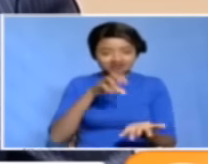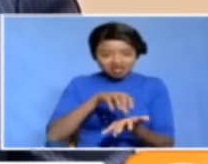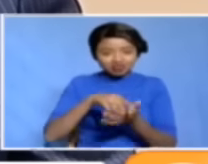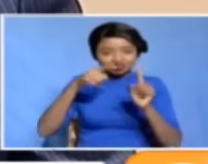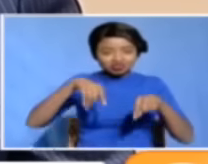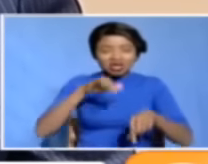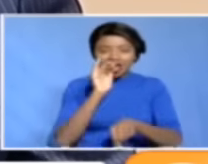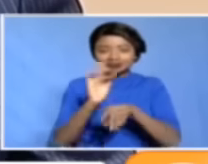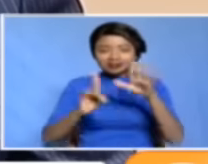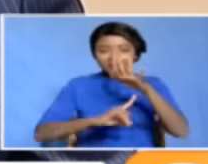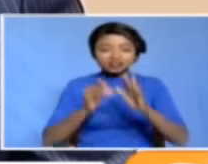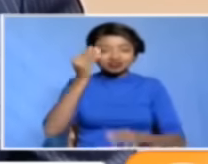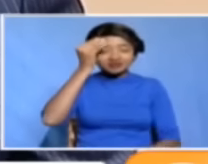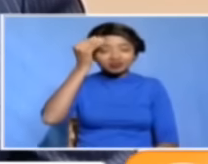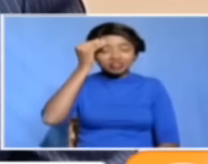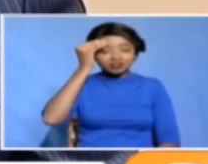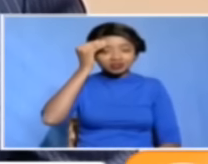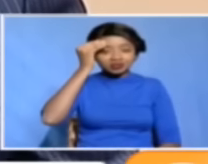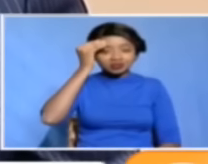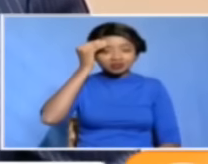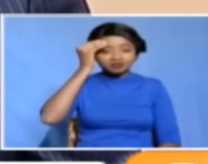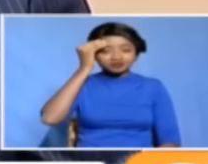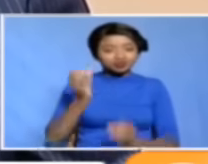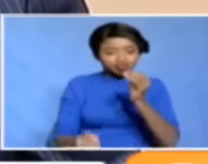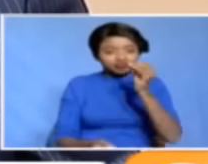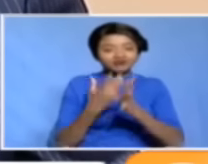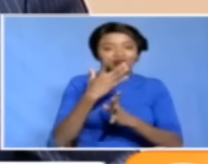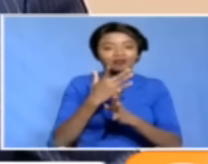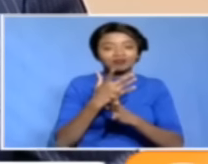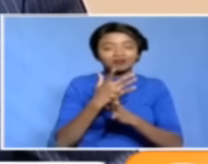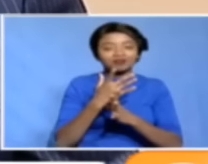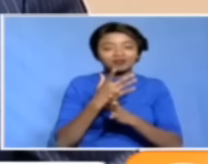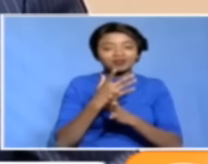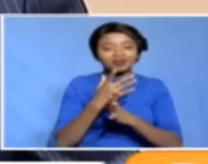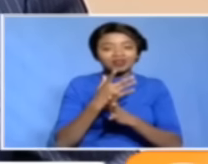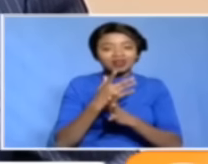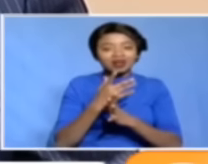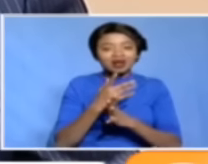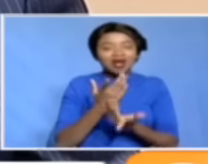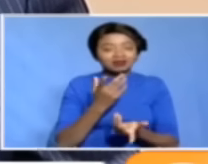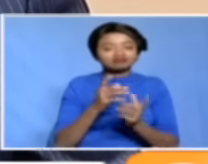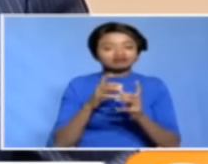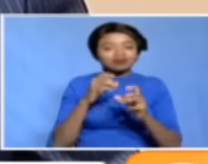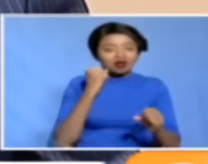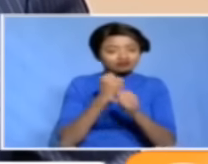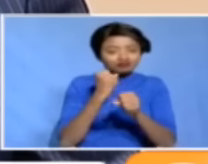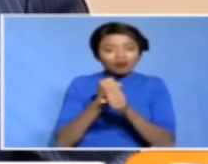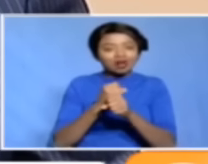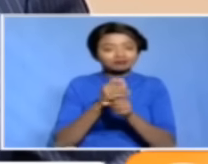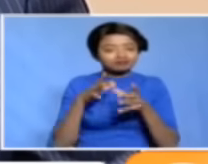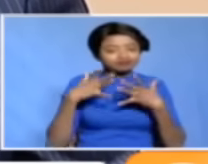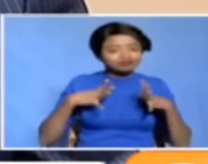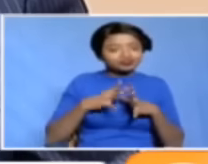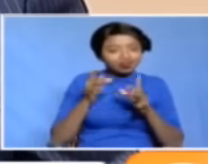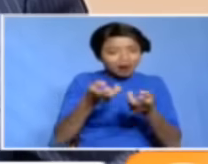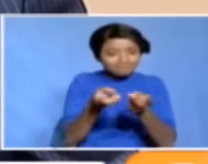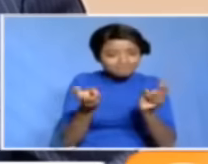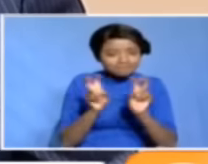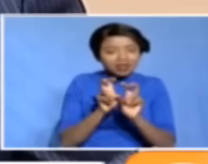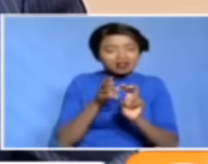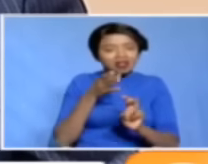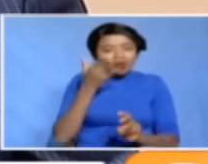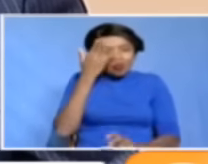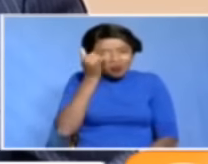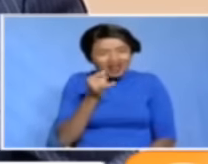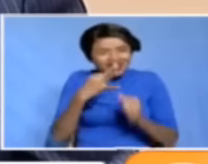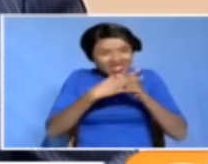Education to form a task force and investigate why 80% of the cancellation